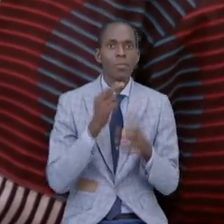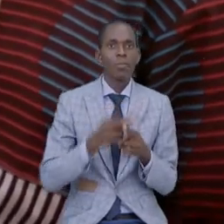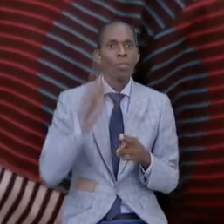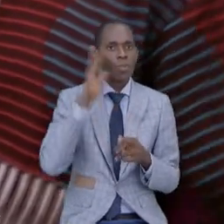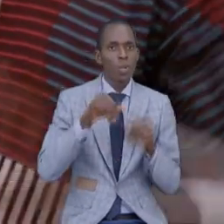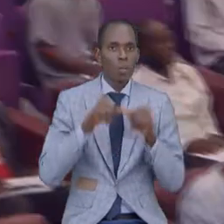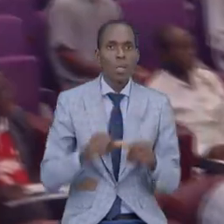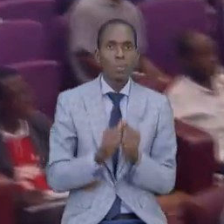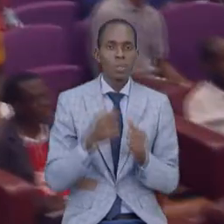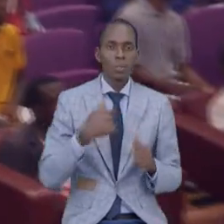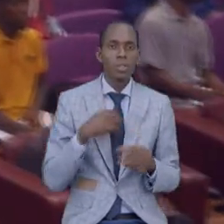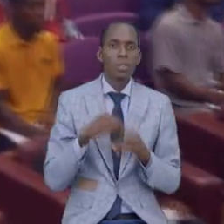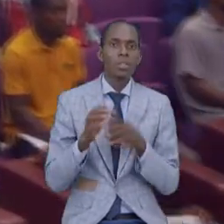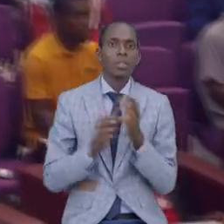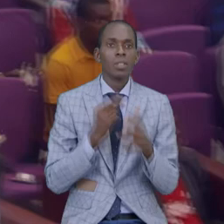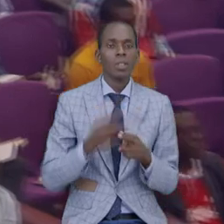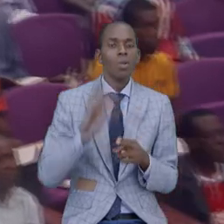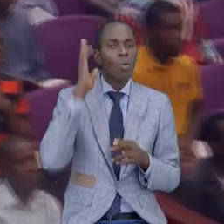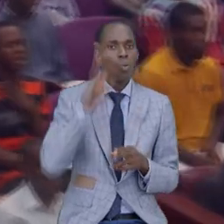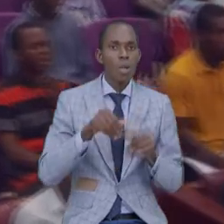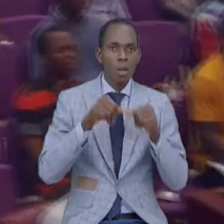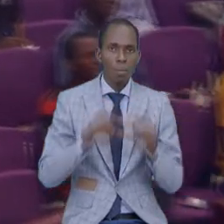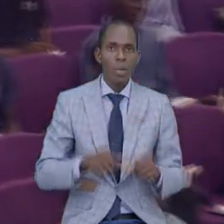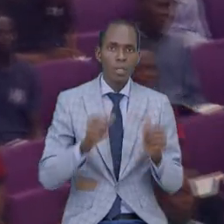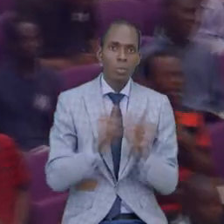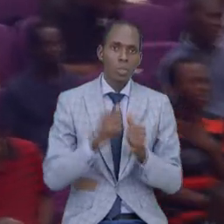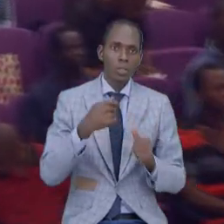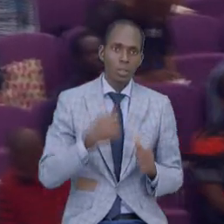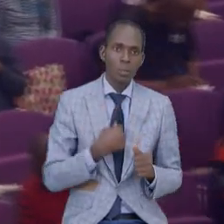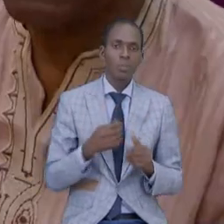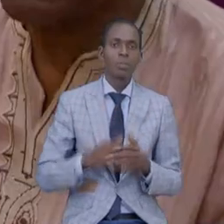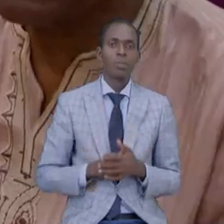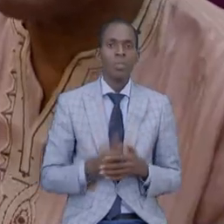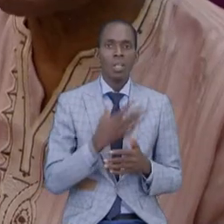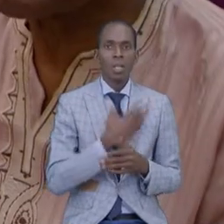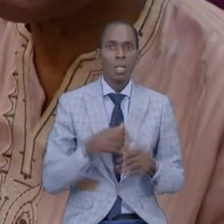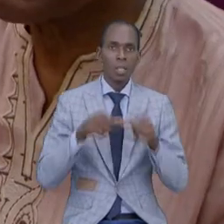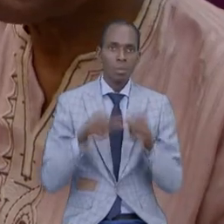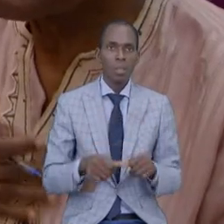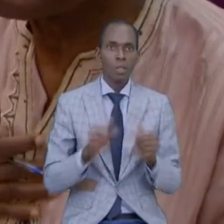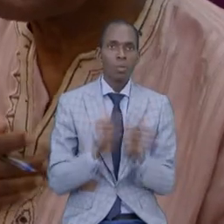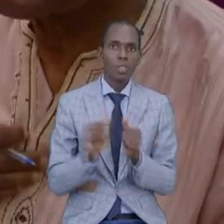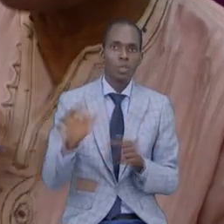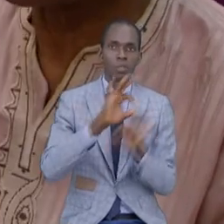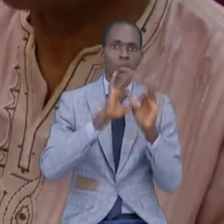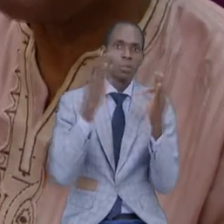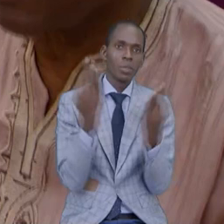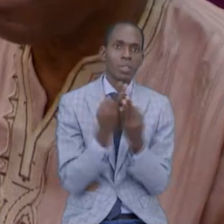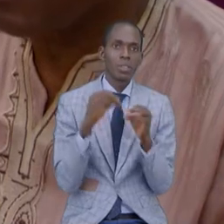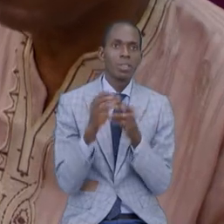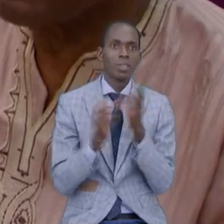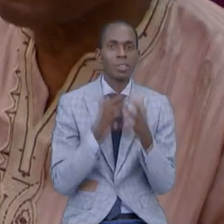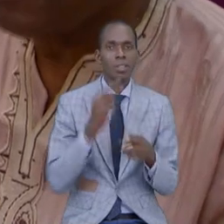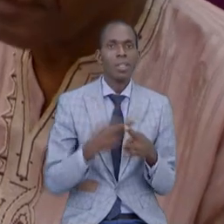me. Will abide with me. And abide with your family. And